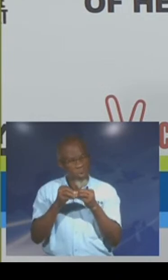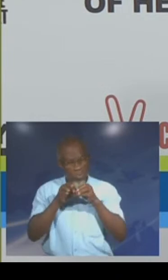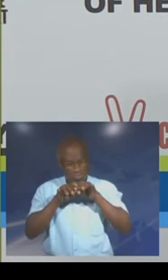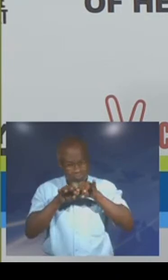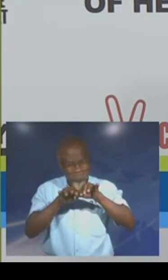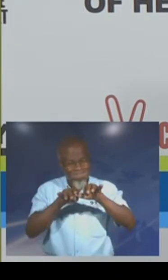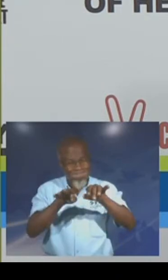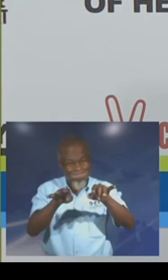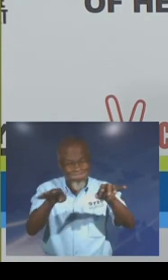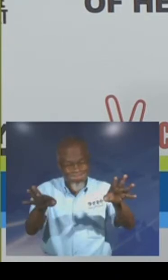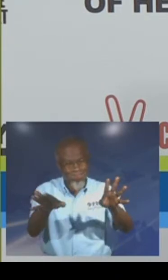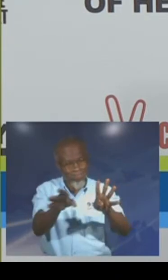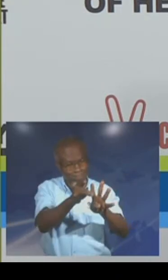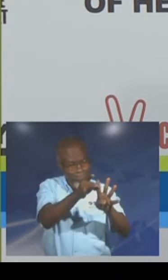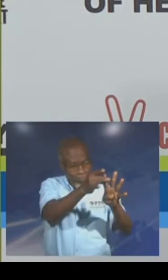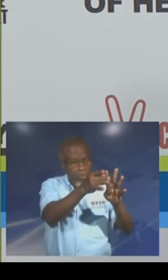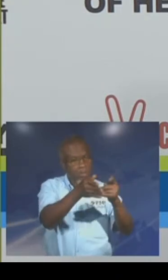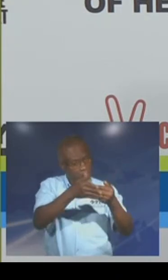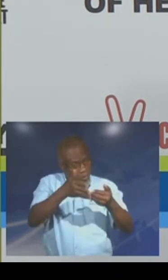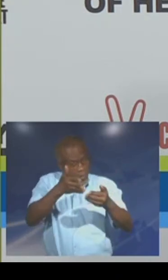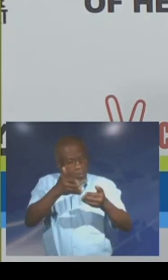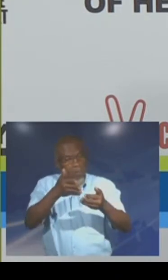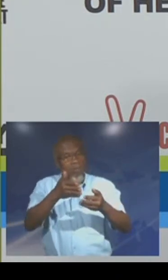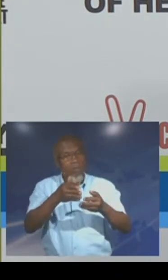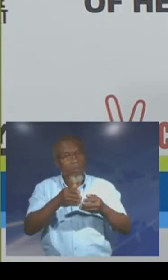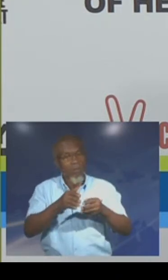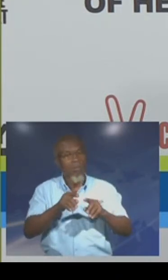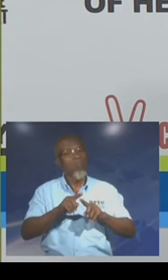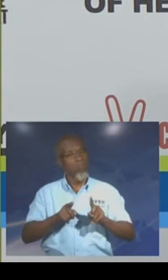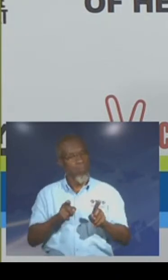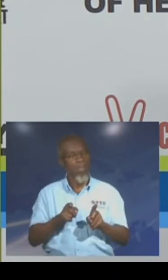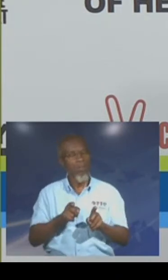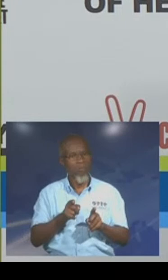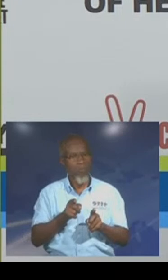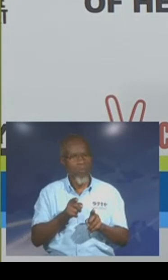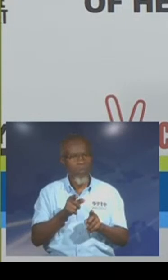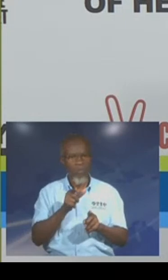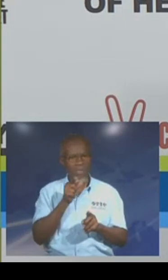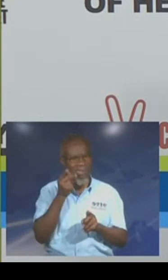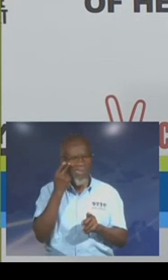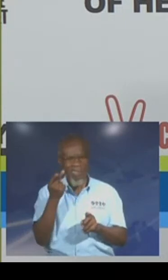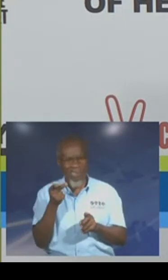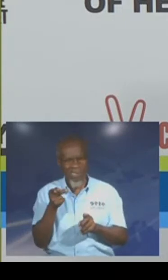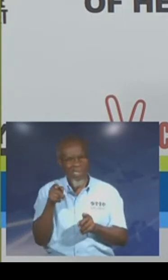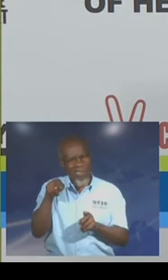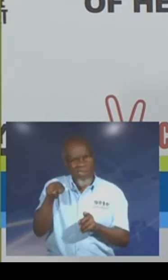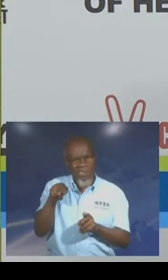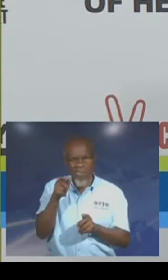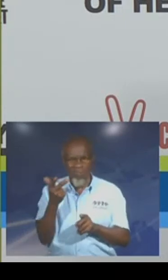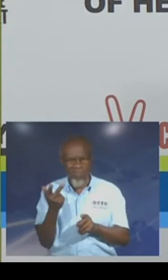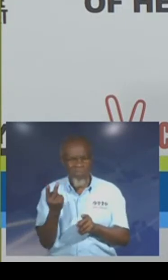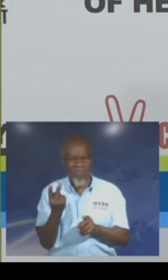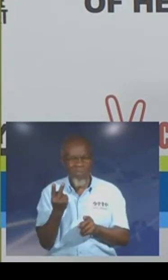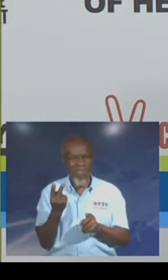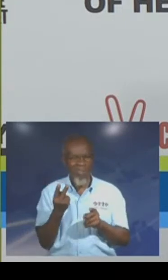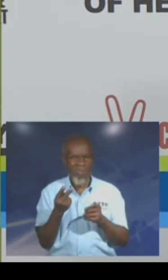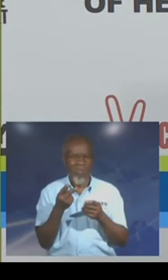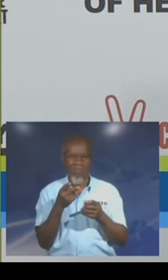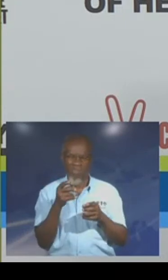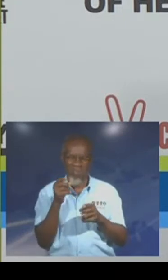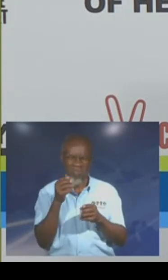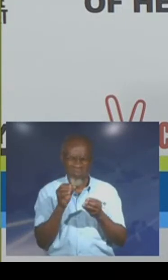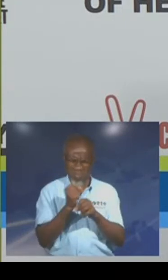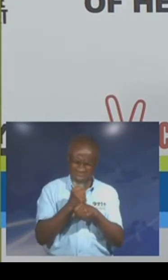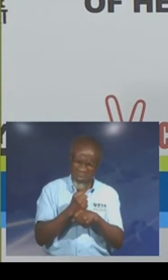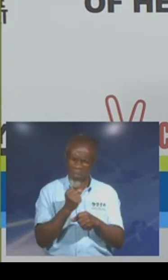transmissibility. None of the sublineages of Omicron have shown really to be more virulent, meaning that they don't cause more severe disease.